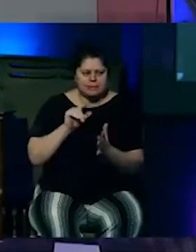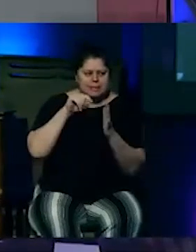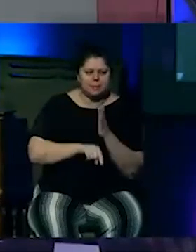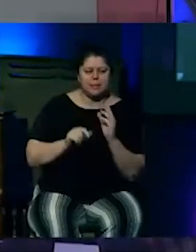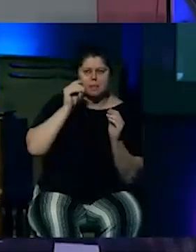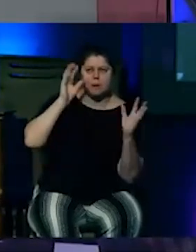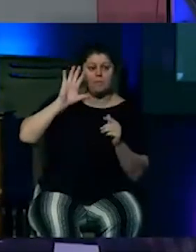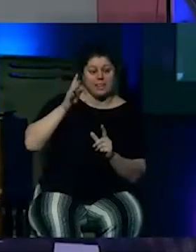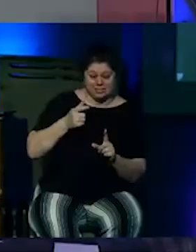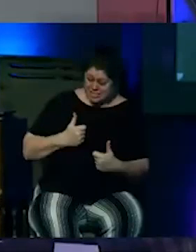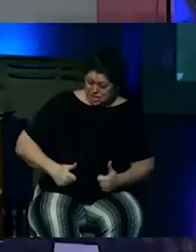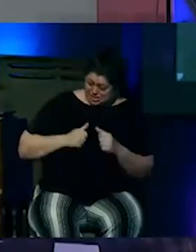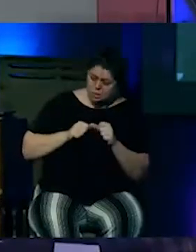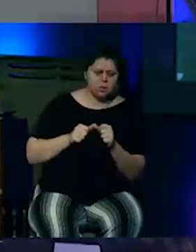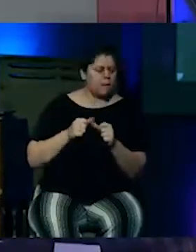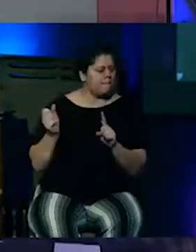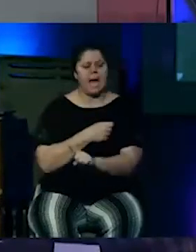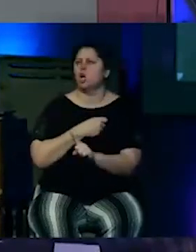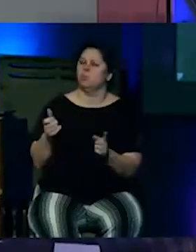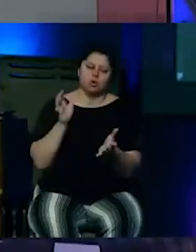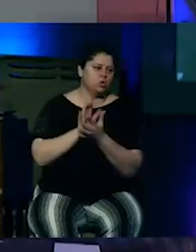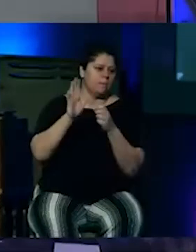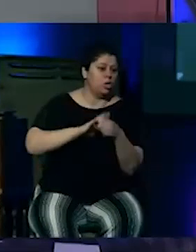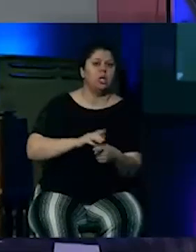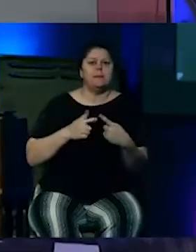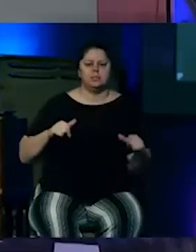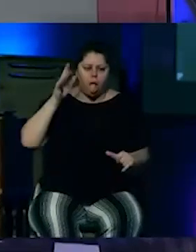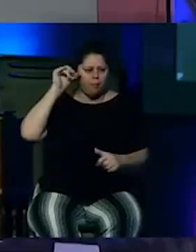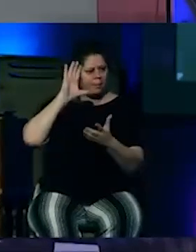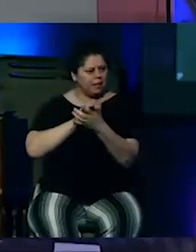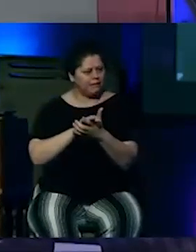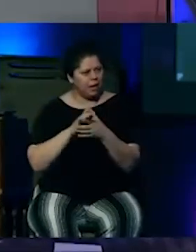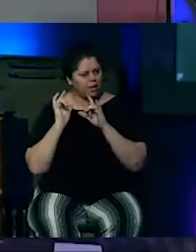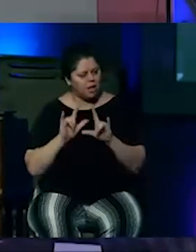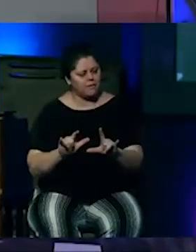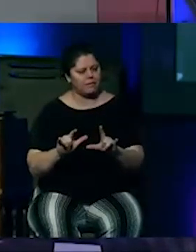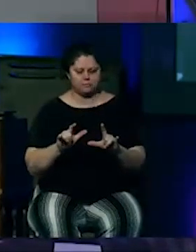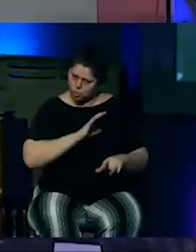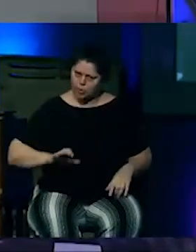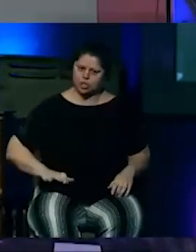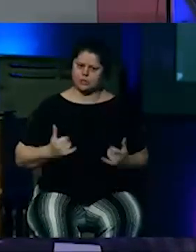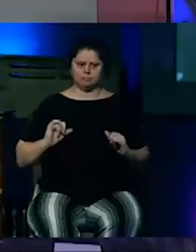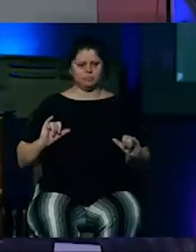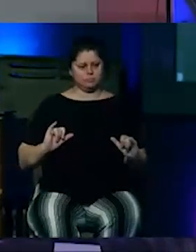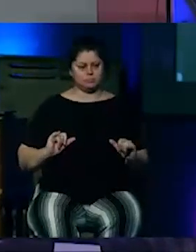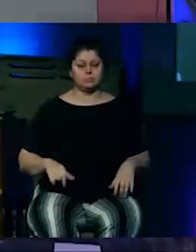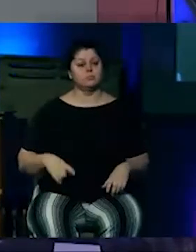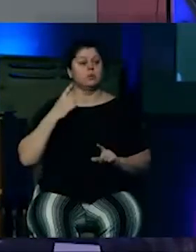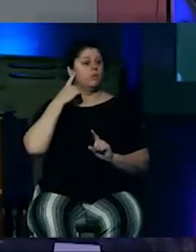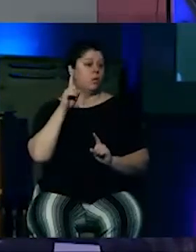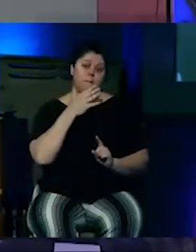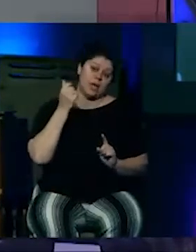existence, battered, bruised, marginalized, yet believing, loving, Christian. For